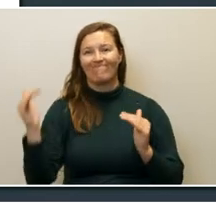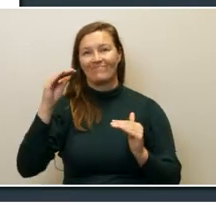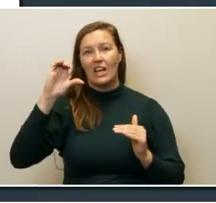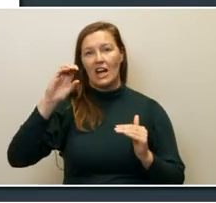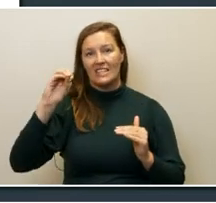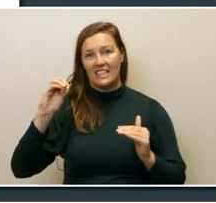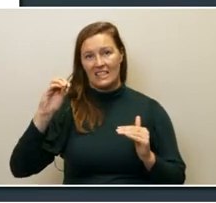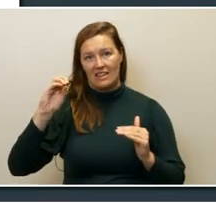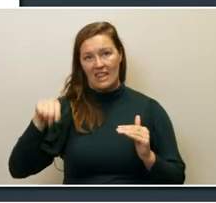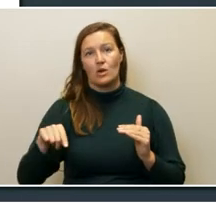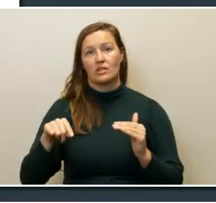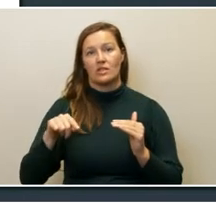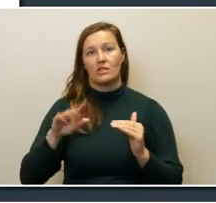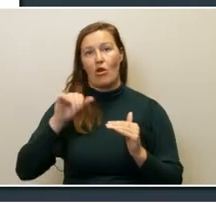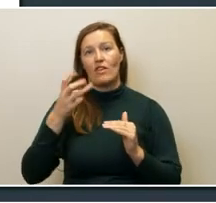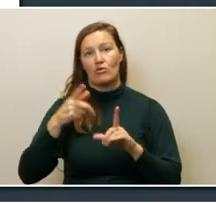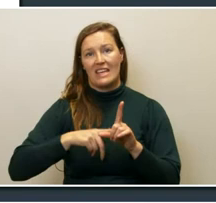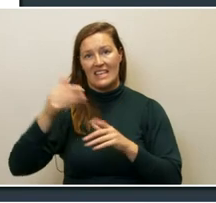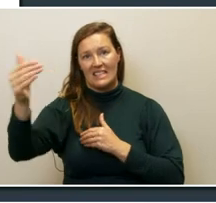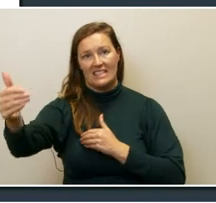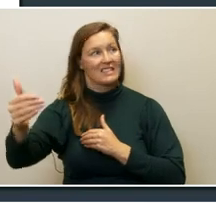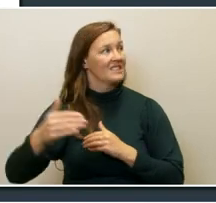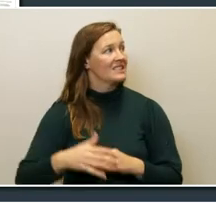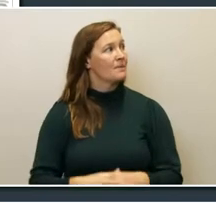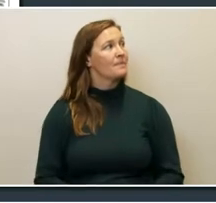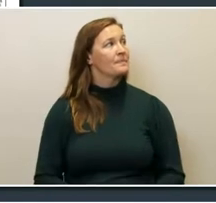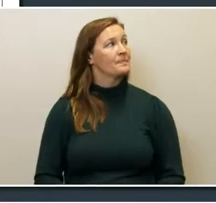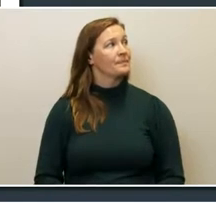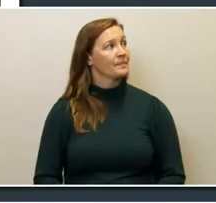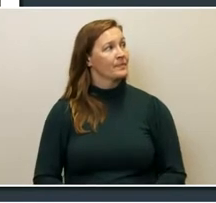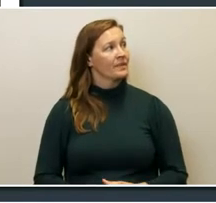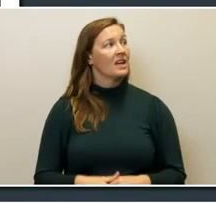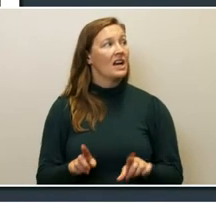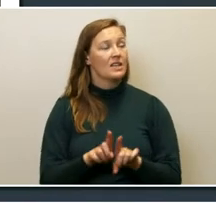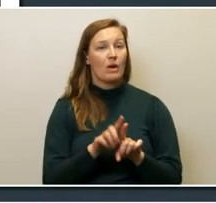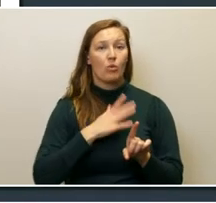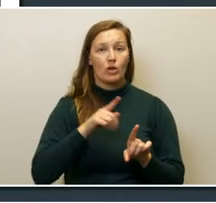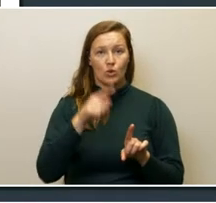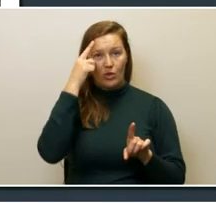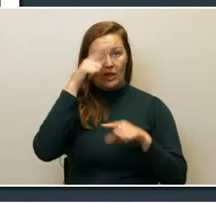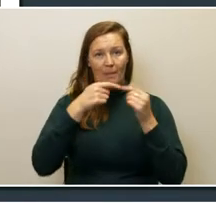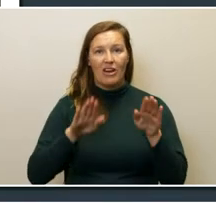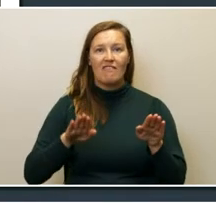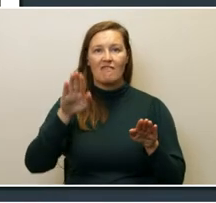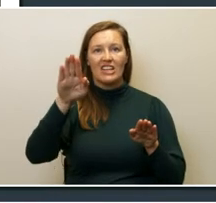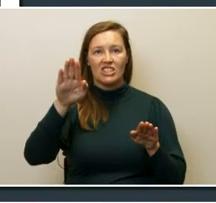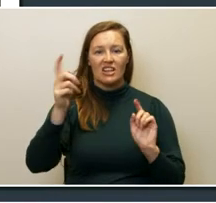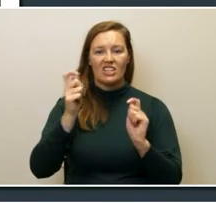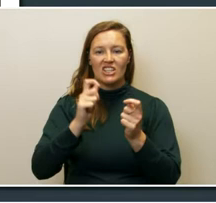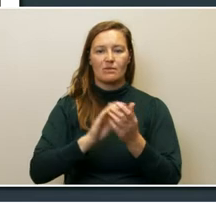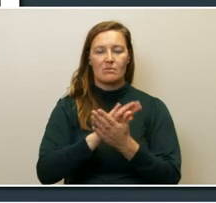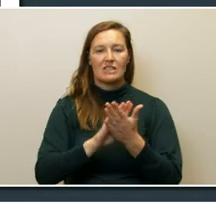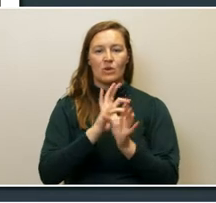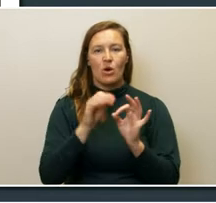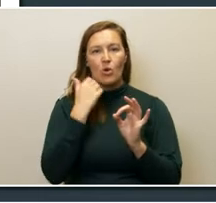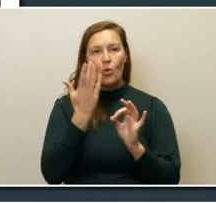in a 3-year term. We'd also like you to think about inflation adjusting those amounts so we're not